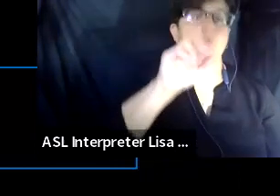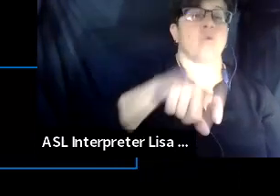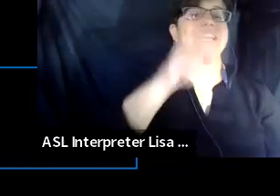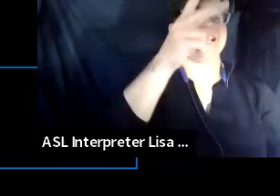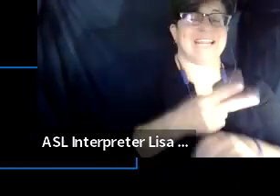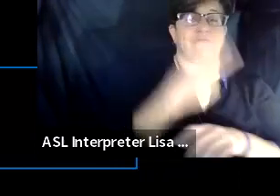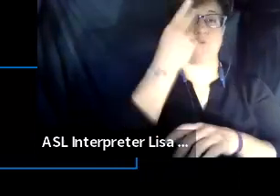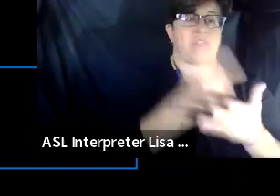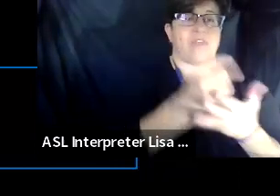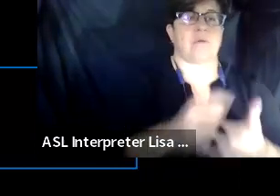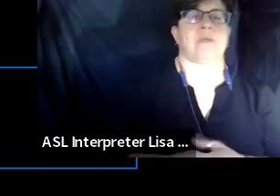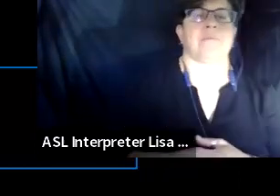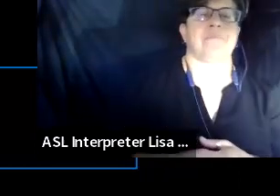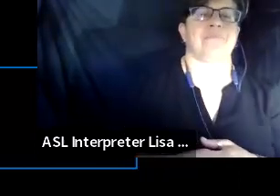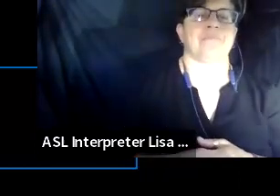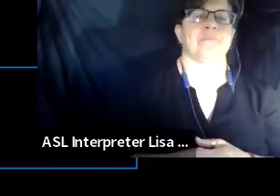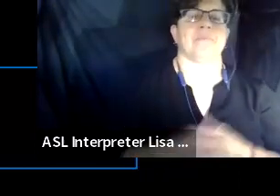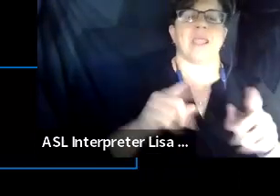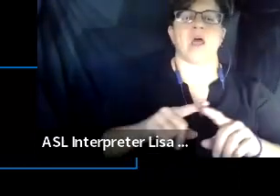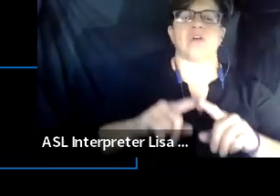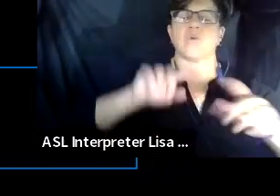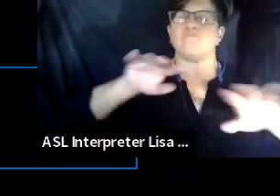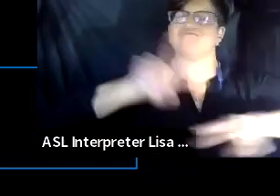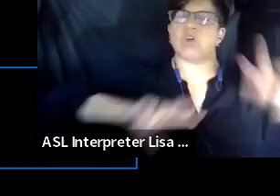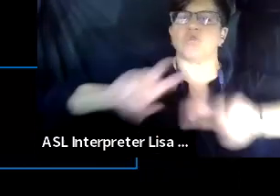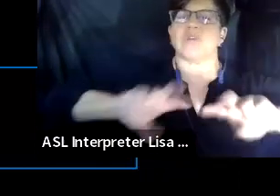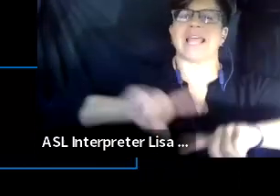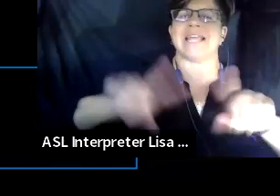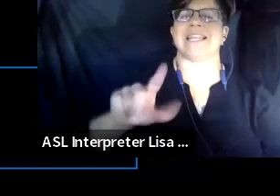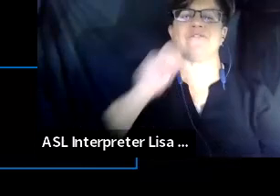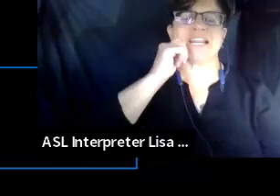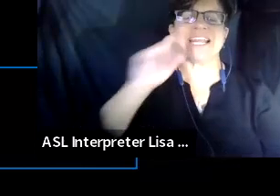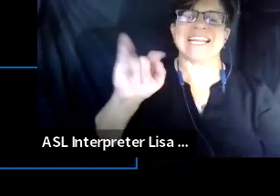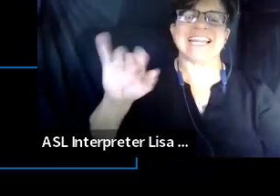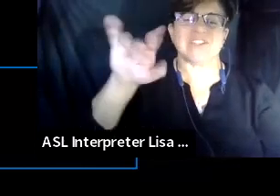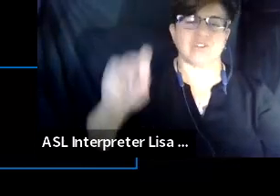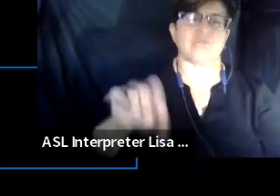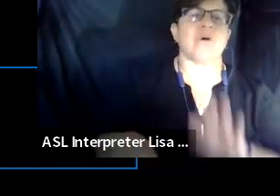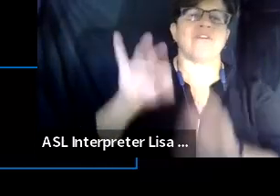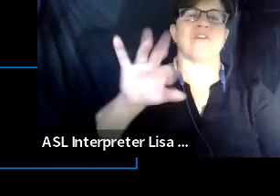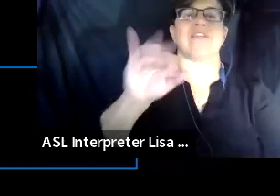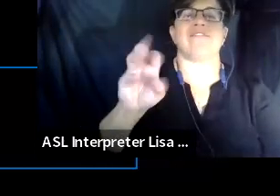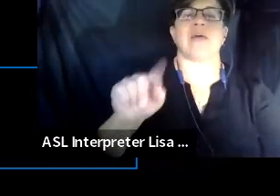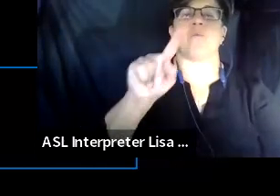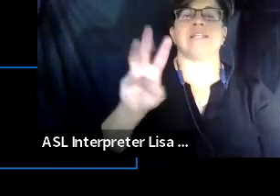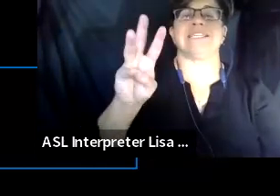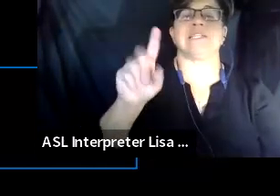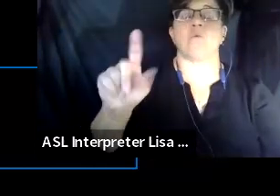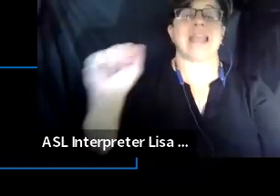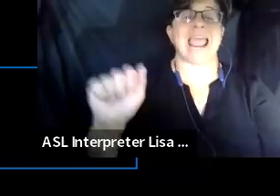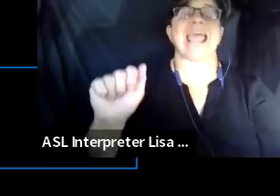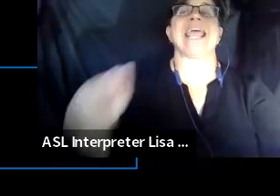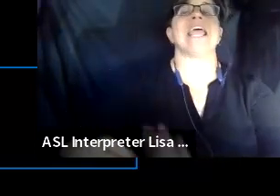expression analysis of different tissues, and we realized that FAM161A can be expressed in other tissues, but the highest expression